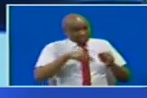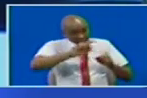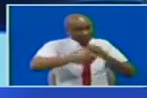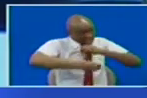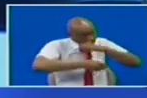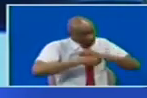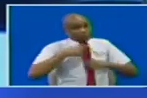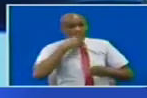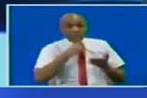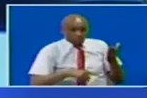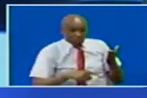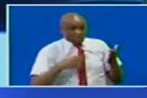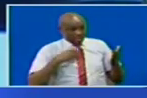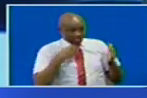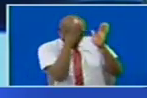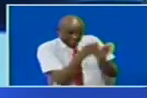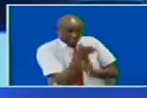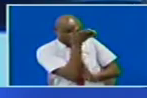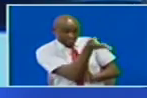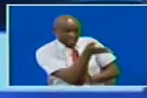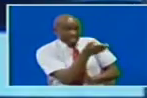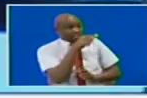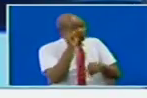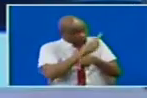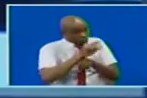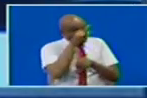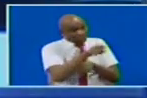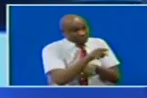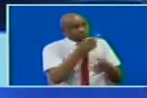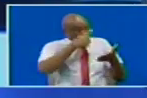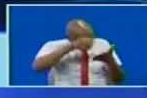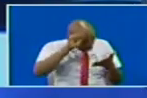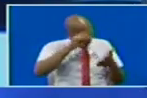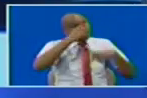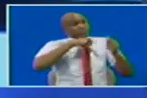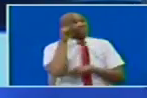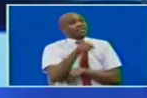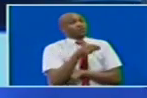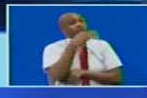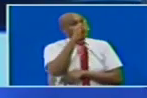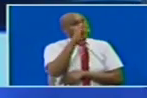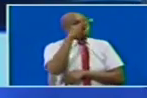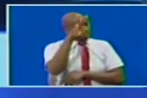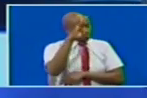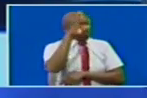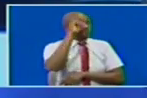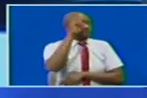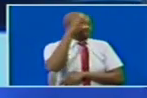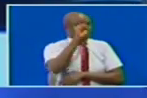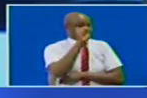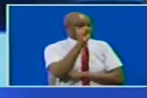that there's some passwords that were actually used to approve the whole process of IFMIS, and therefore